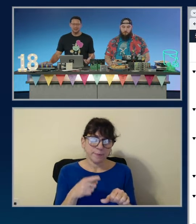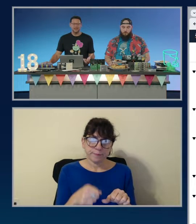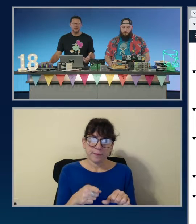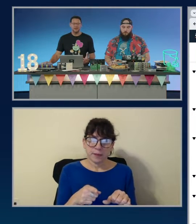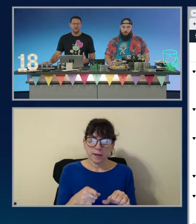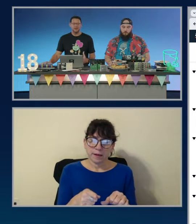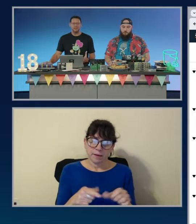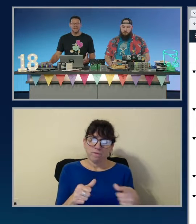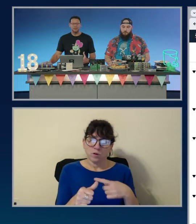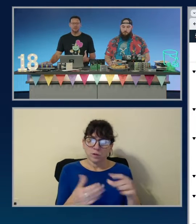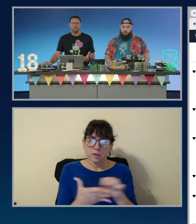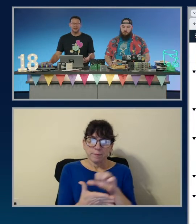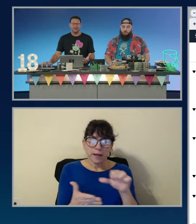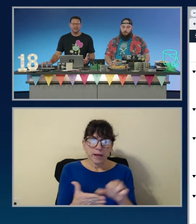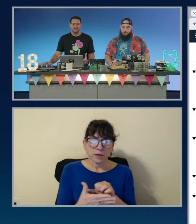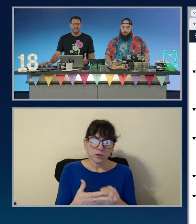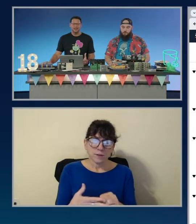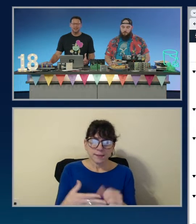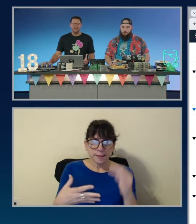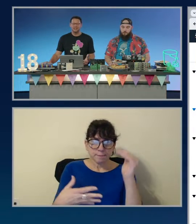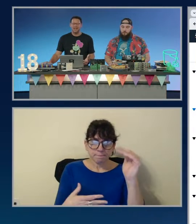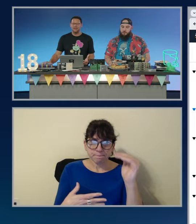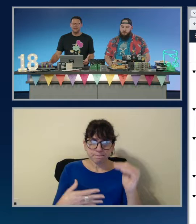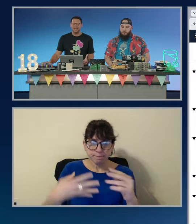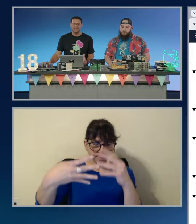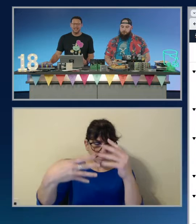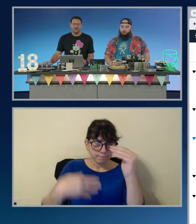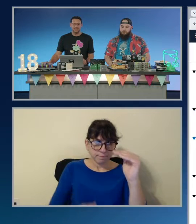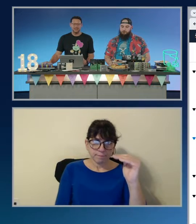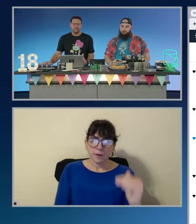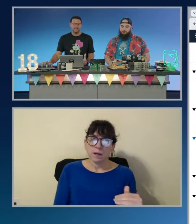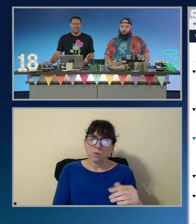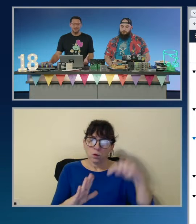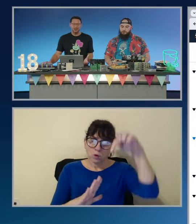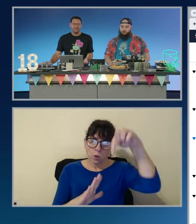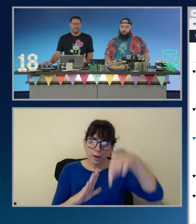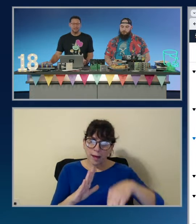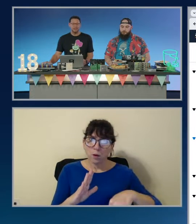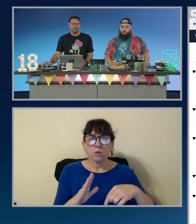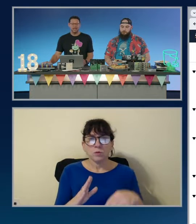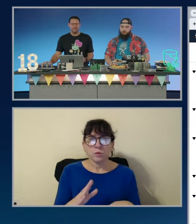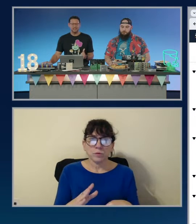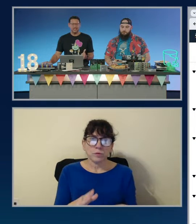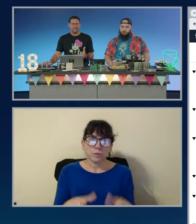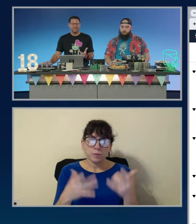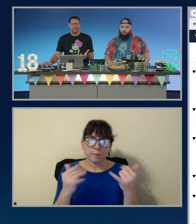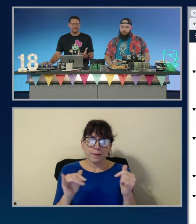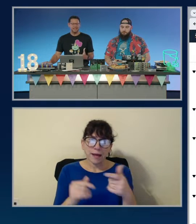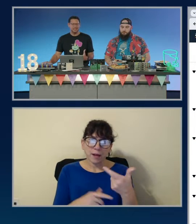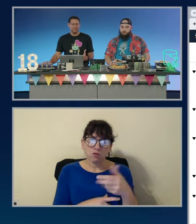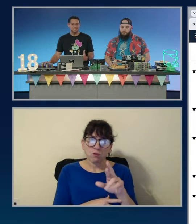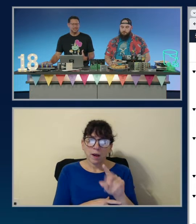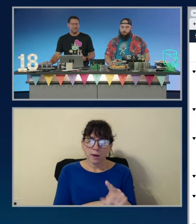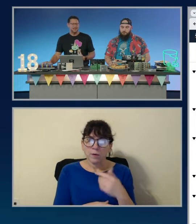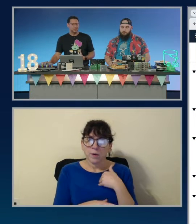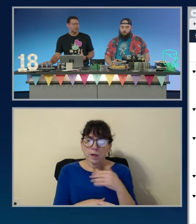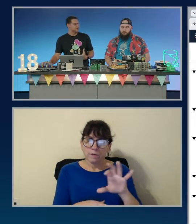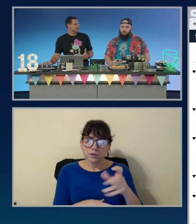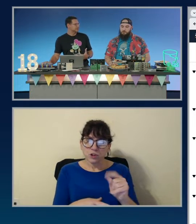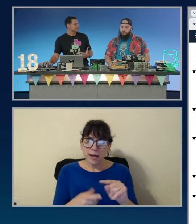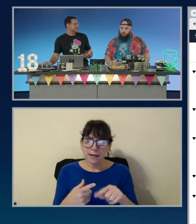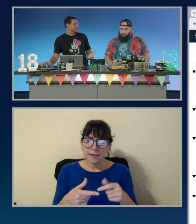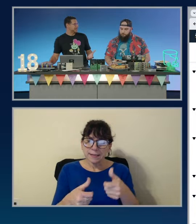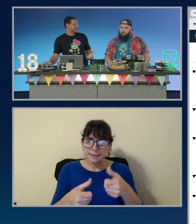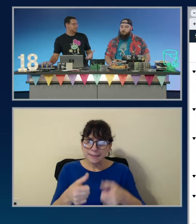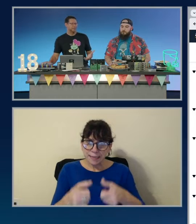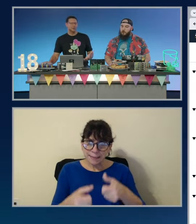getting started, overview, examples, providers. We're going to navigate down into the playgrounds area where we have chat, text, and image. I'm going to focus